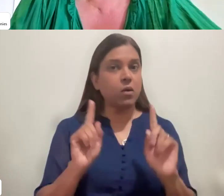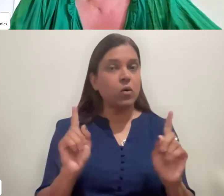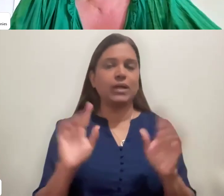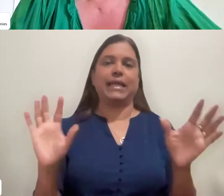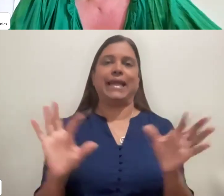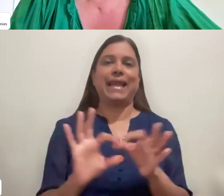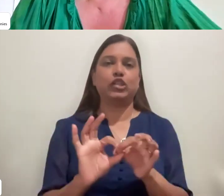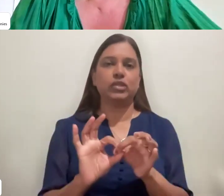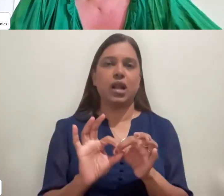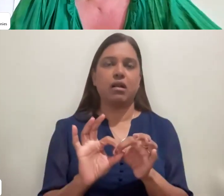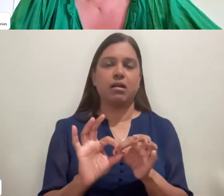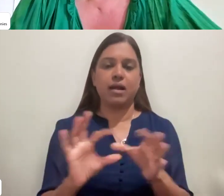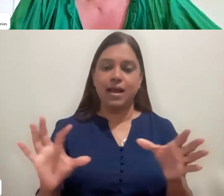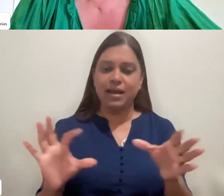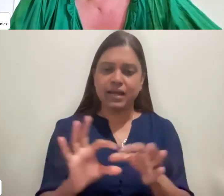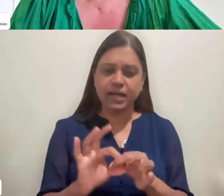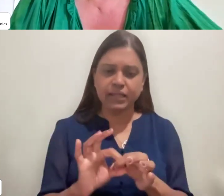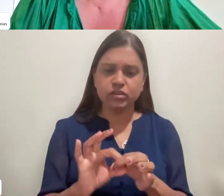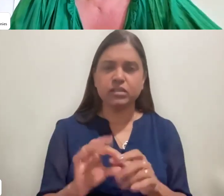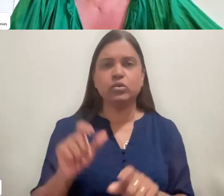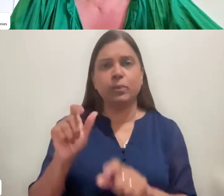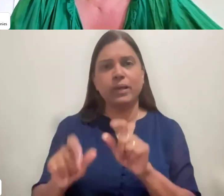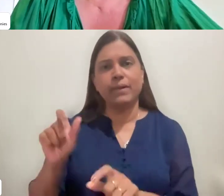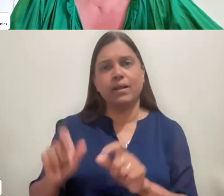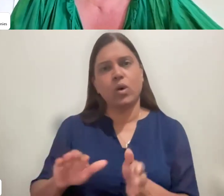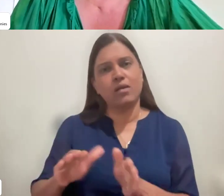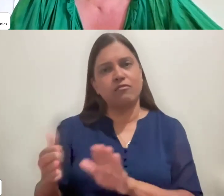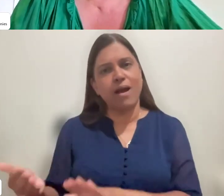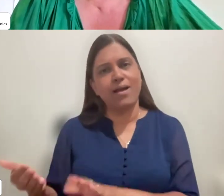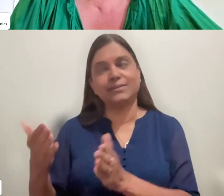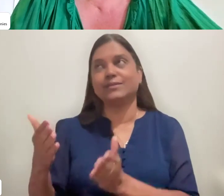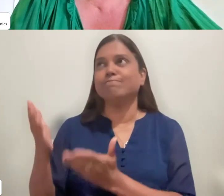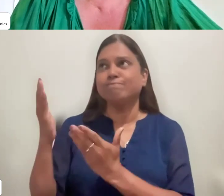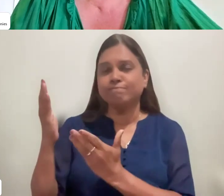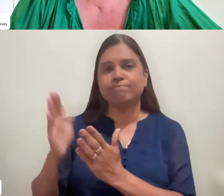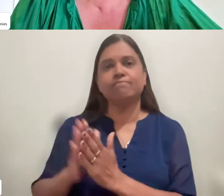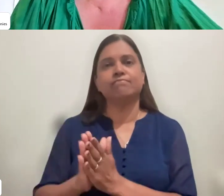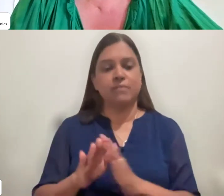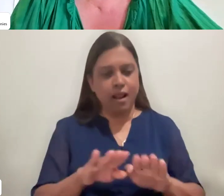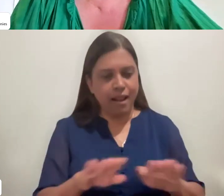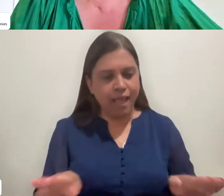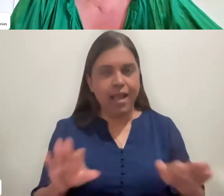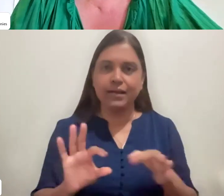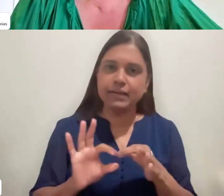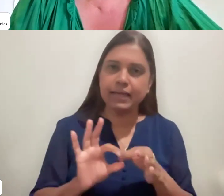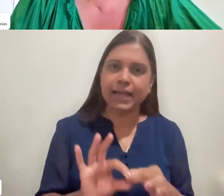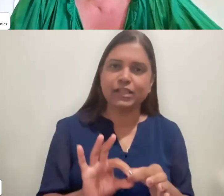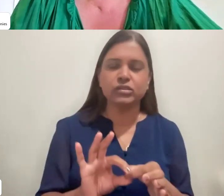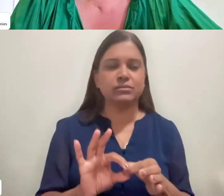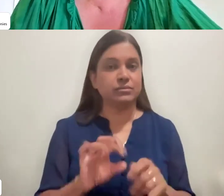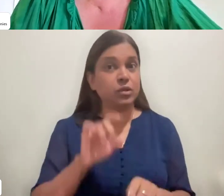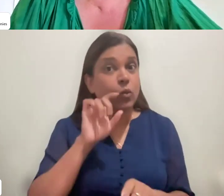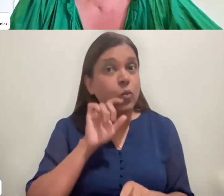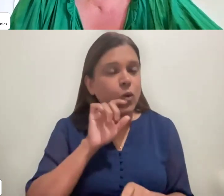to our loved ones who have passed on, connection to the land that we're on, connection to the world around us,